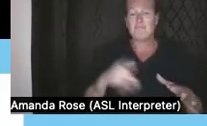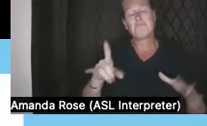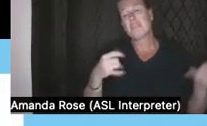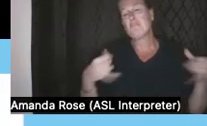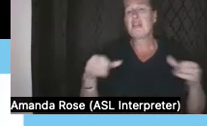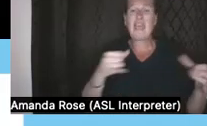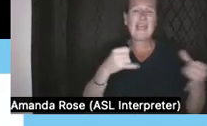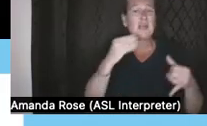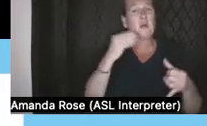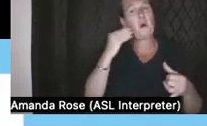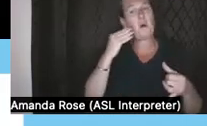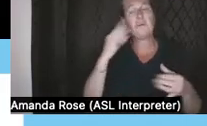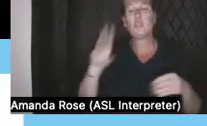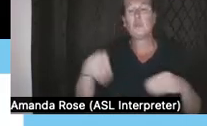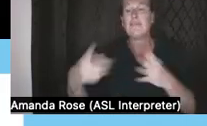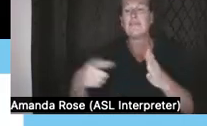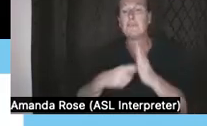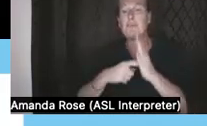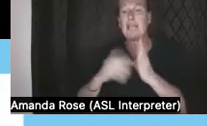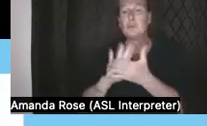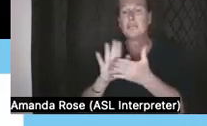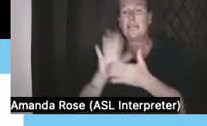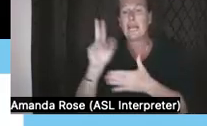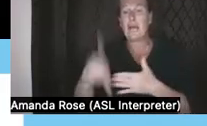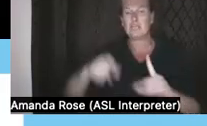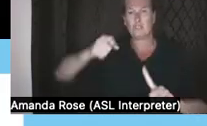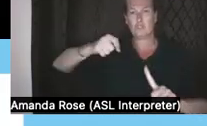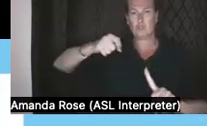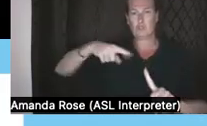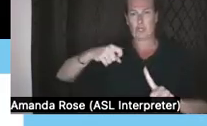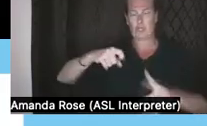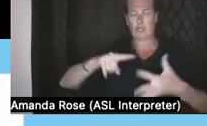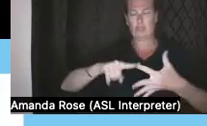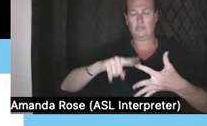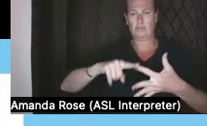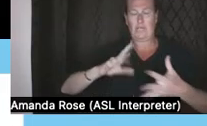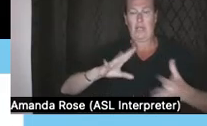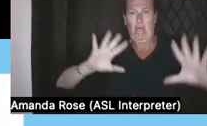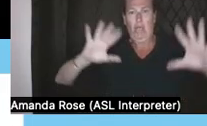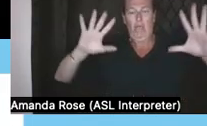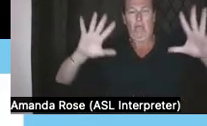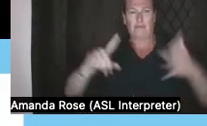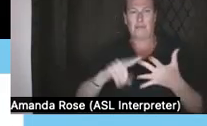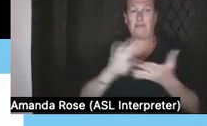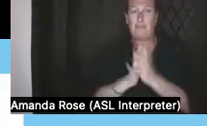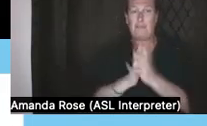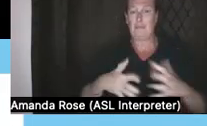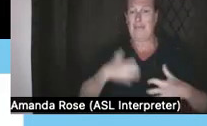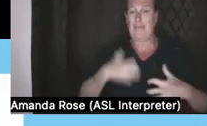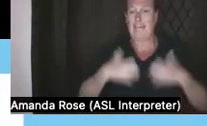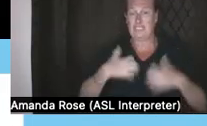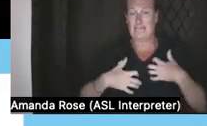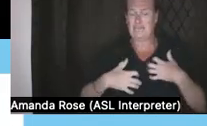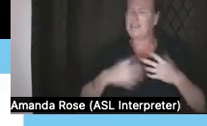home, you give them a demand to go clean up. That's their trigger that sets them off. They become agitated, and everyone displays their